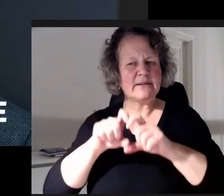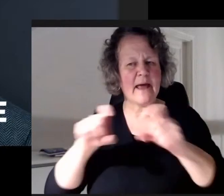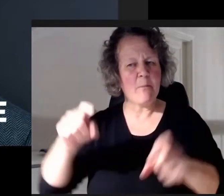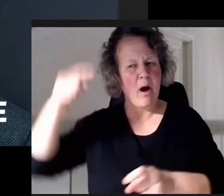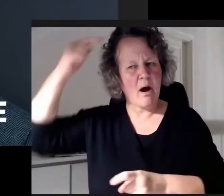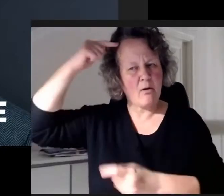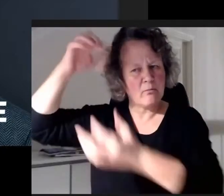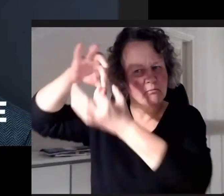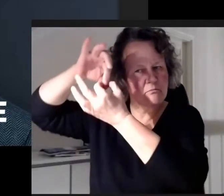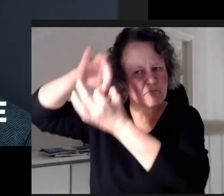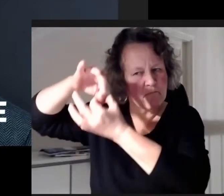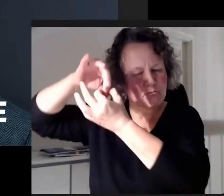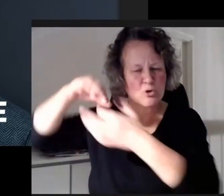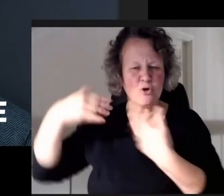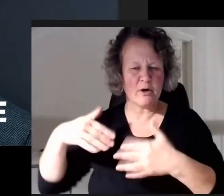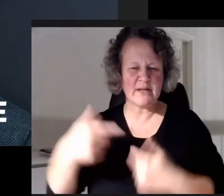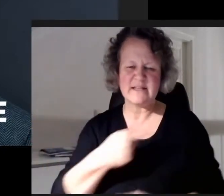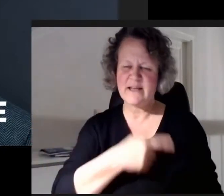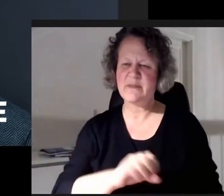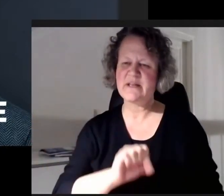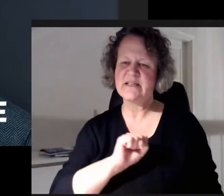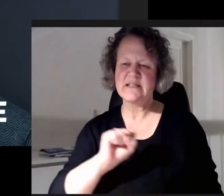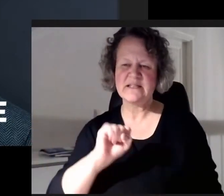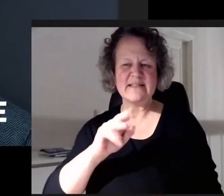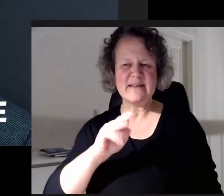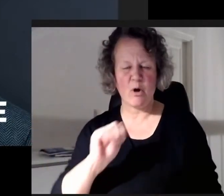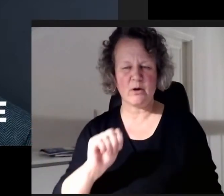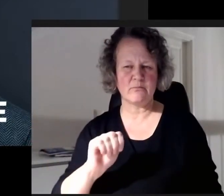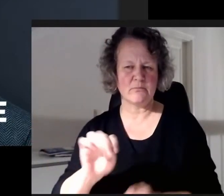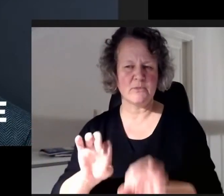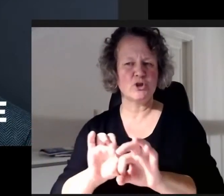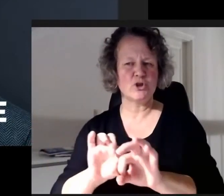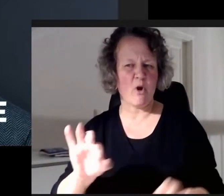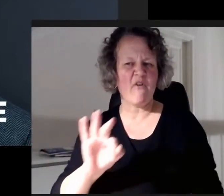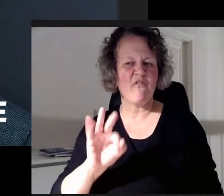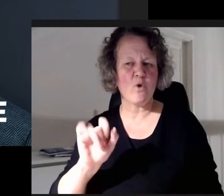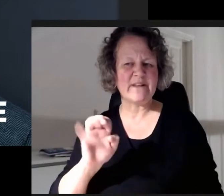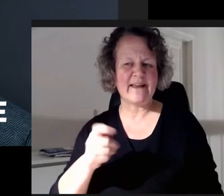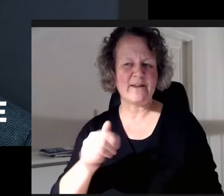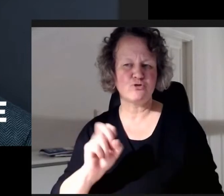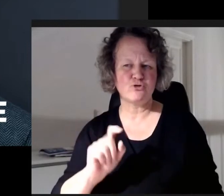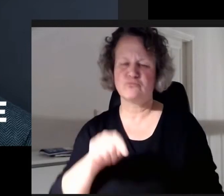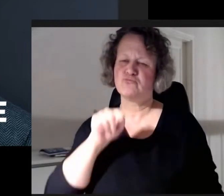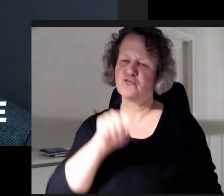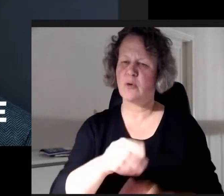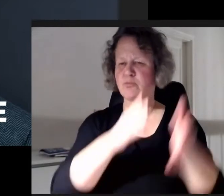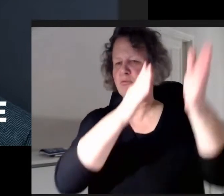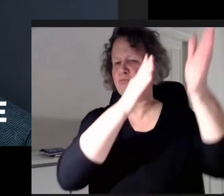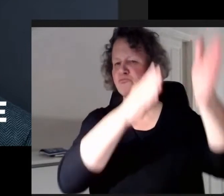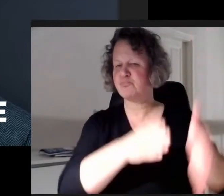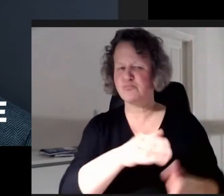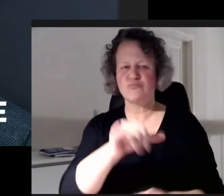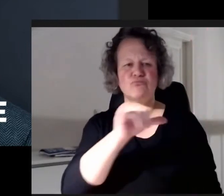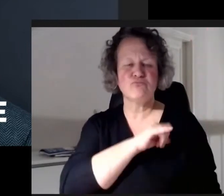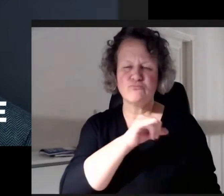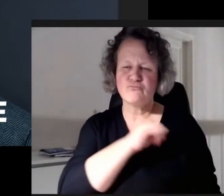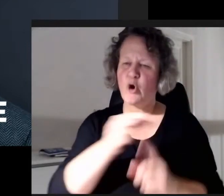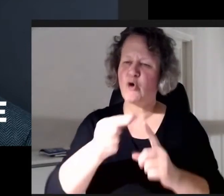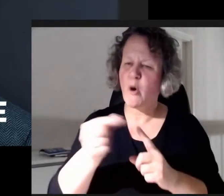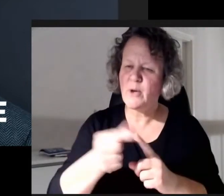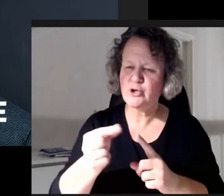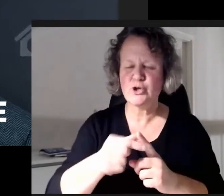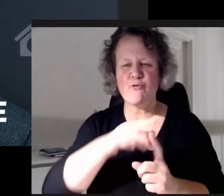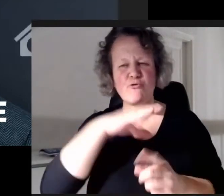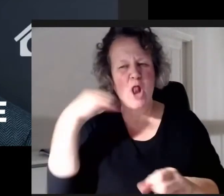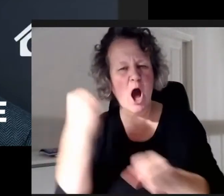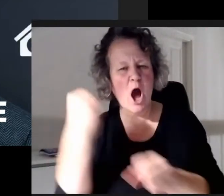is not in their head. This is Simon's stock footage, and he has this life. He's interested in